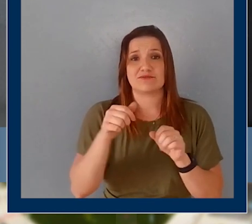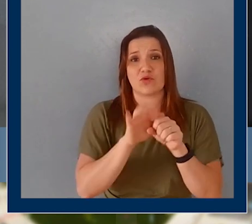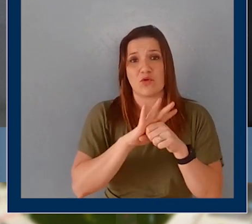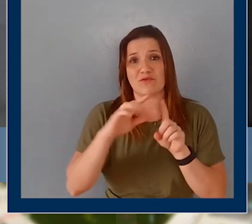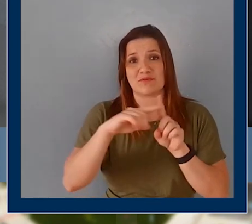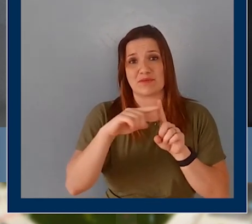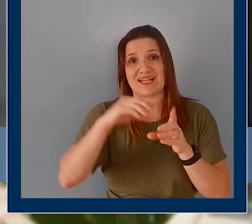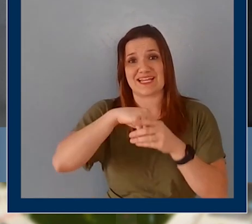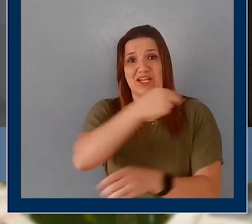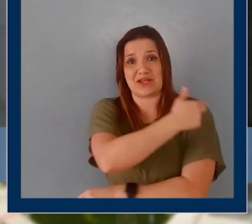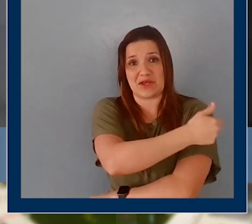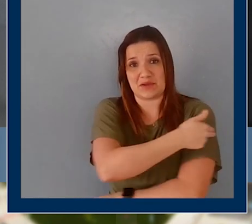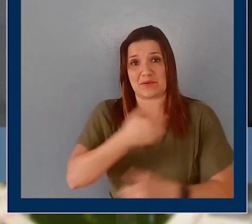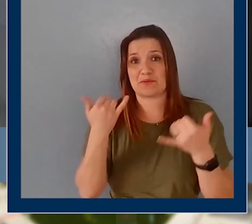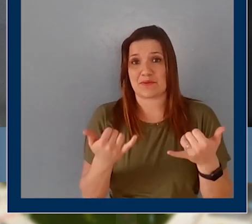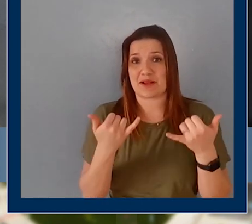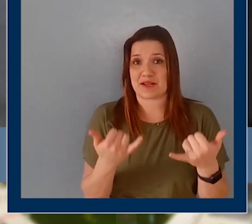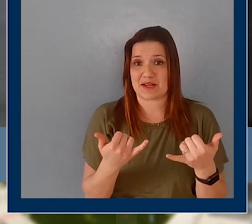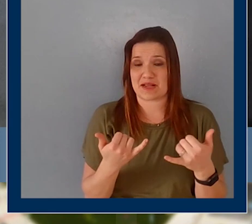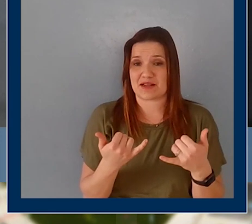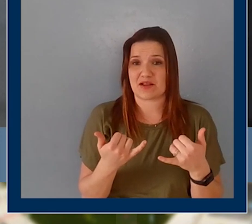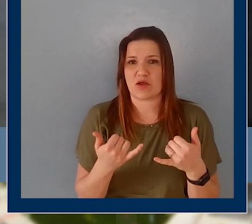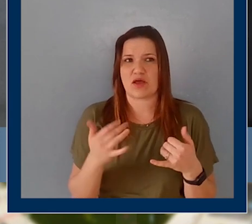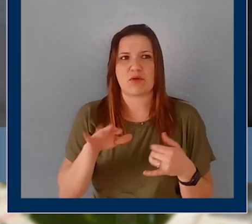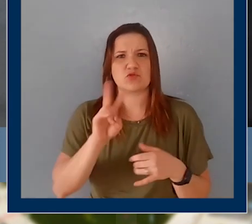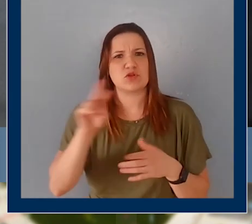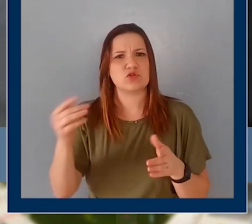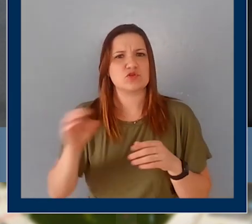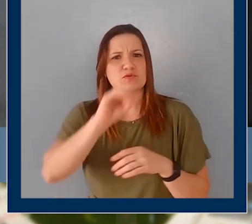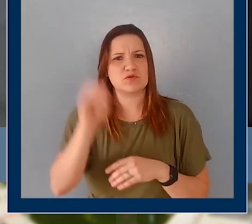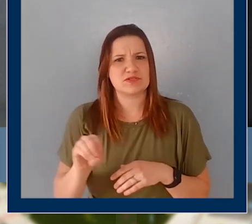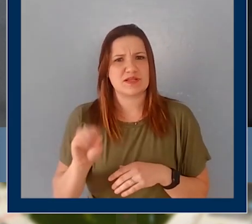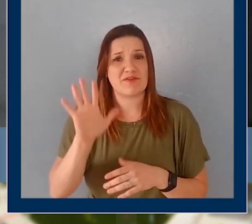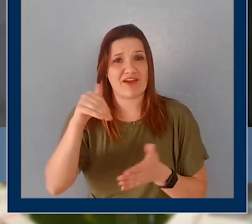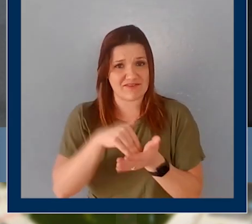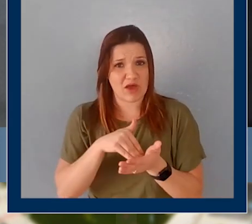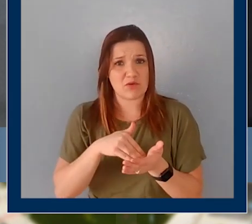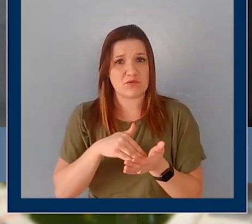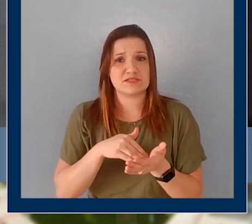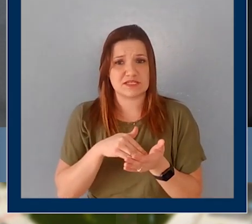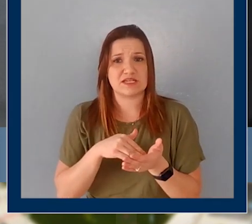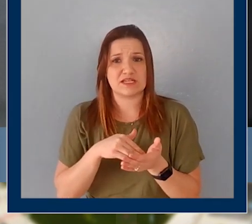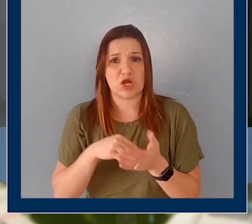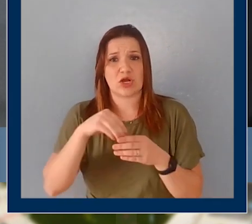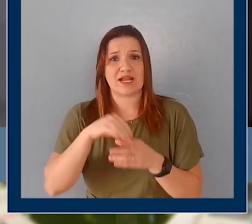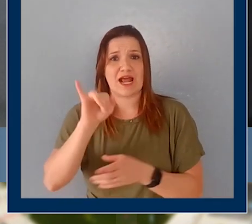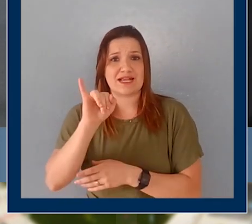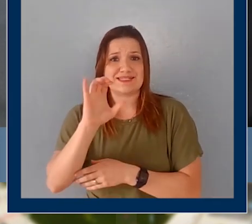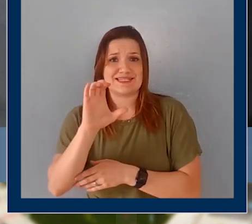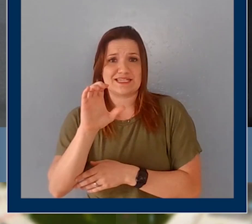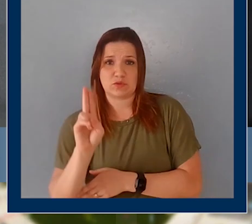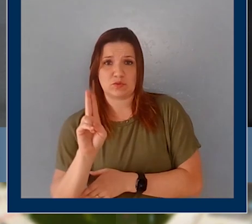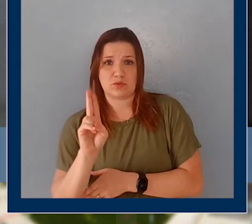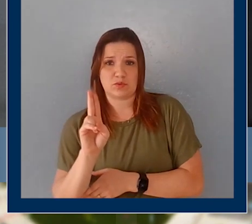have been within the Latino population, 32% within the white population, and 12%